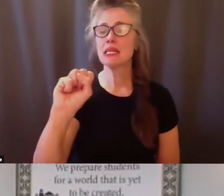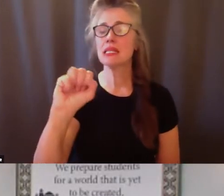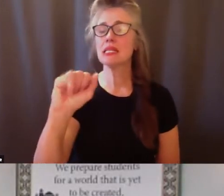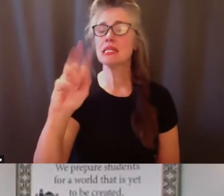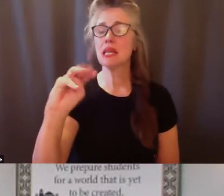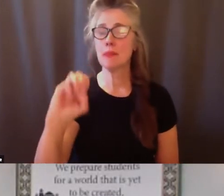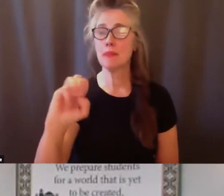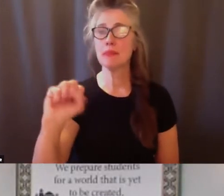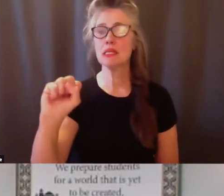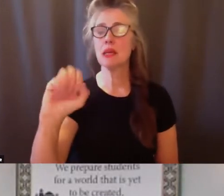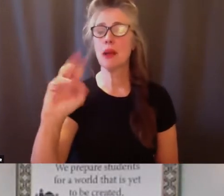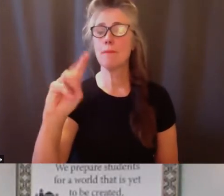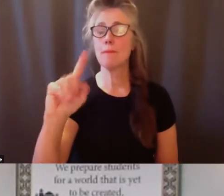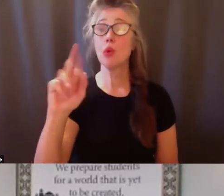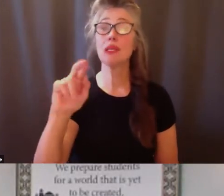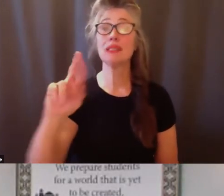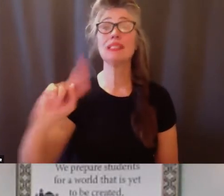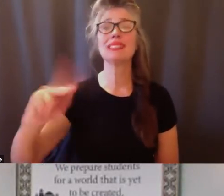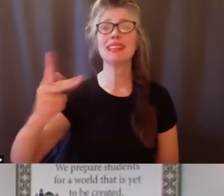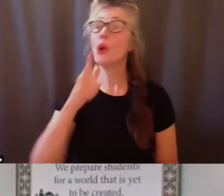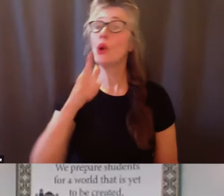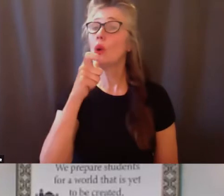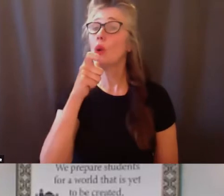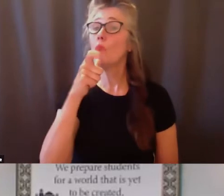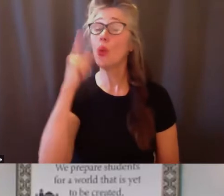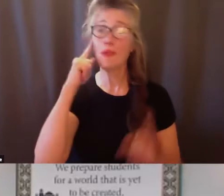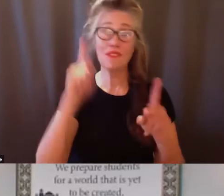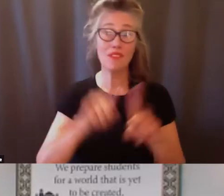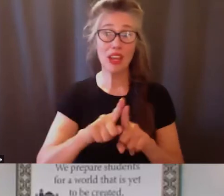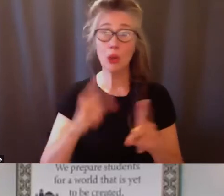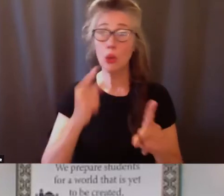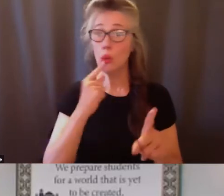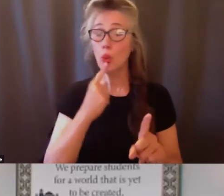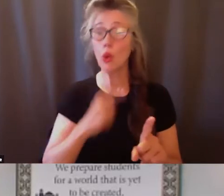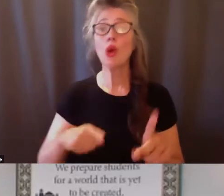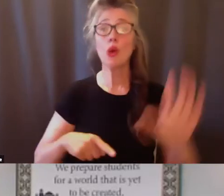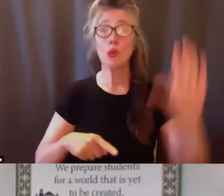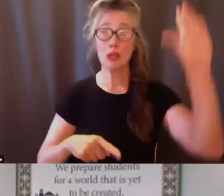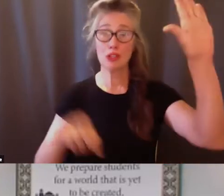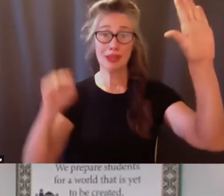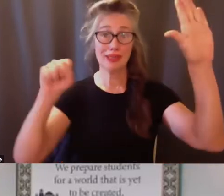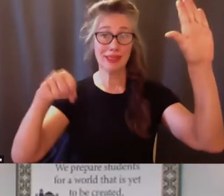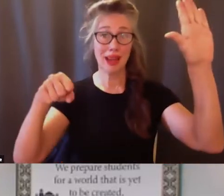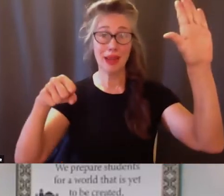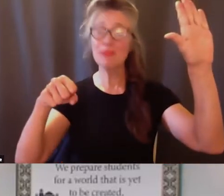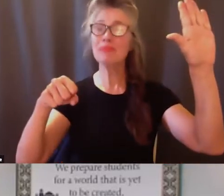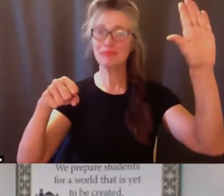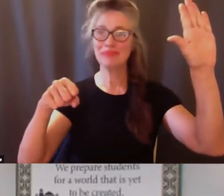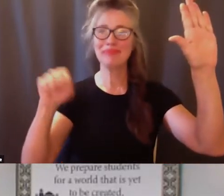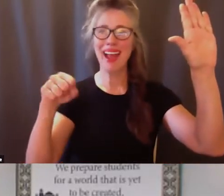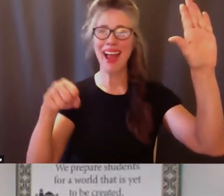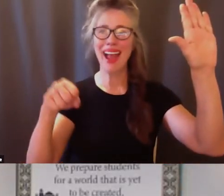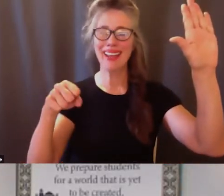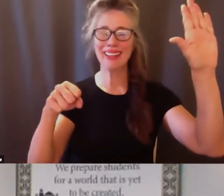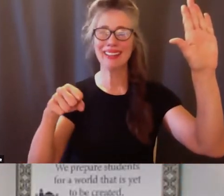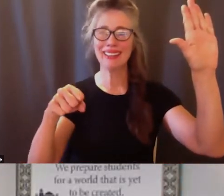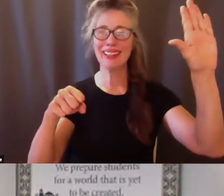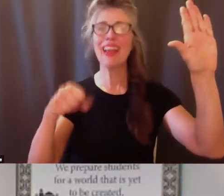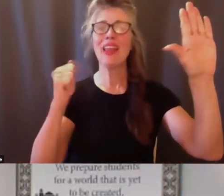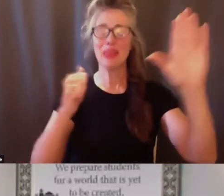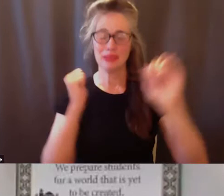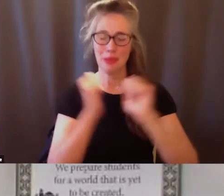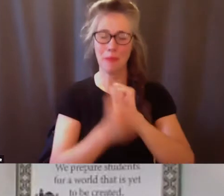I find out all in favor? Please signify by raising your hand and saying aye. Aye. Aye. This motion